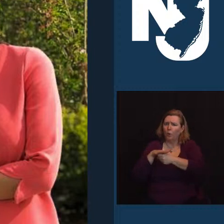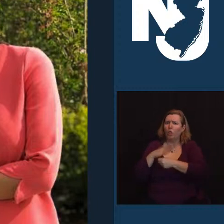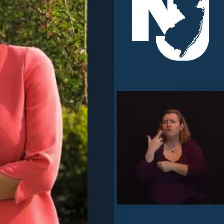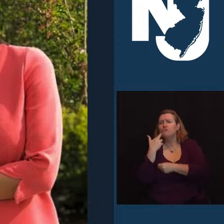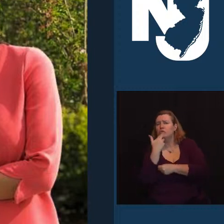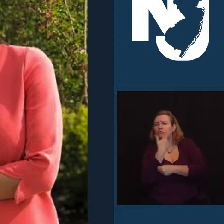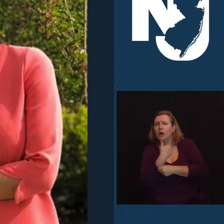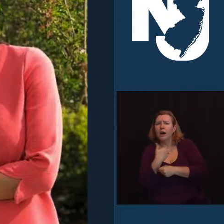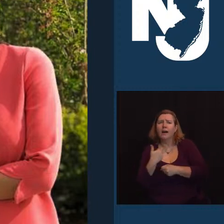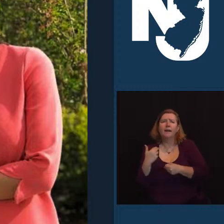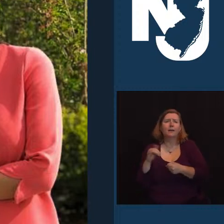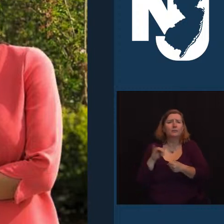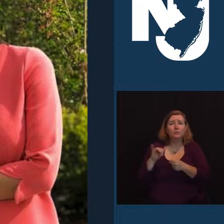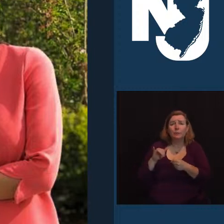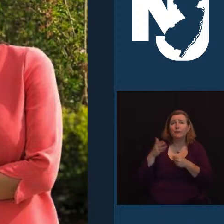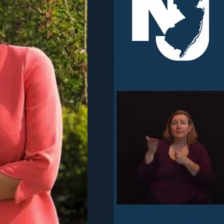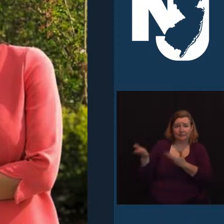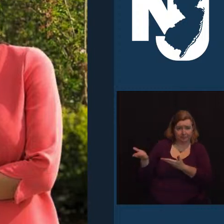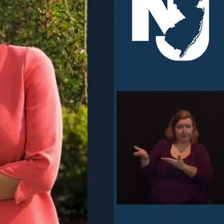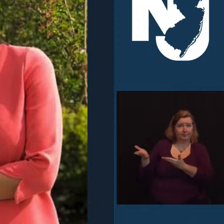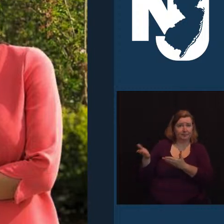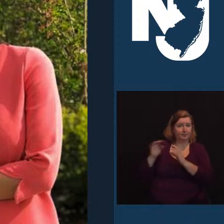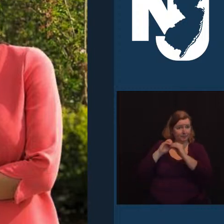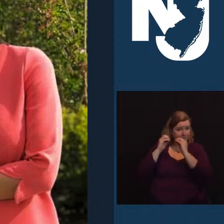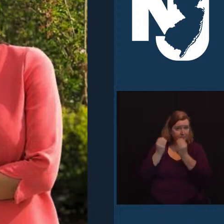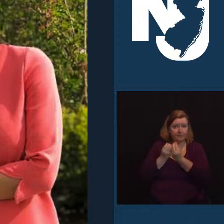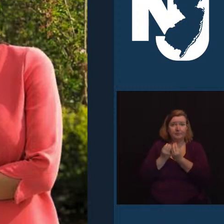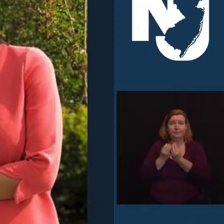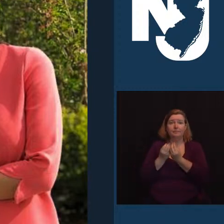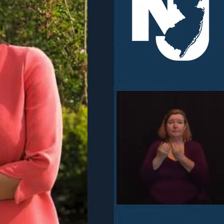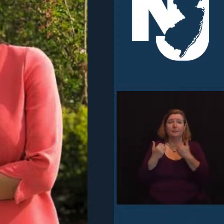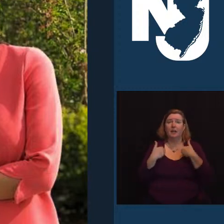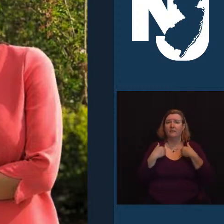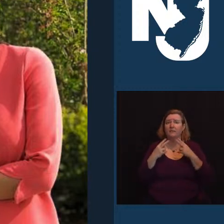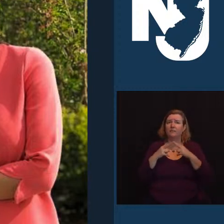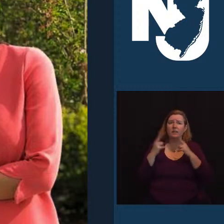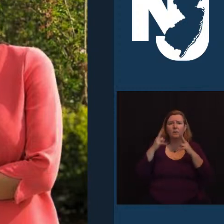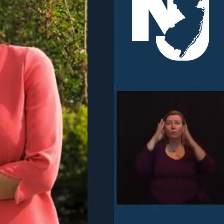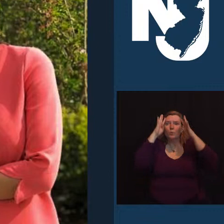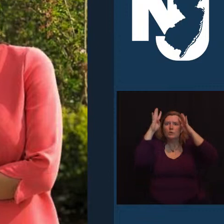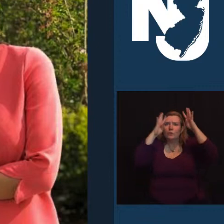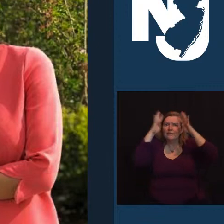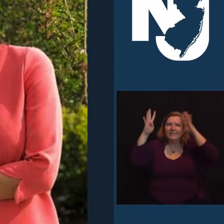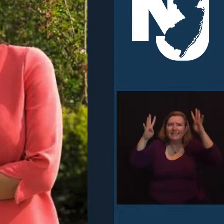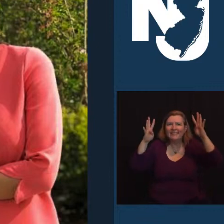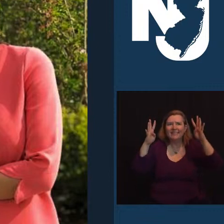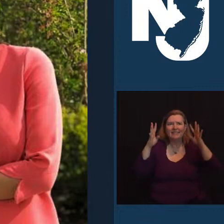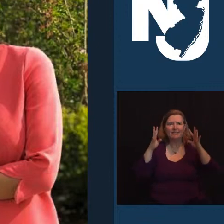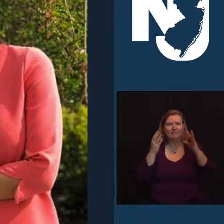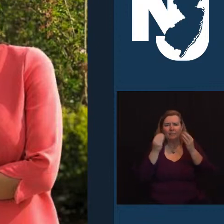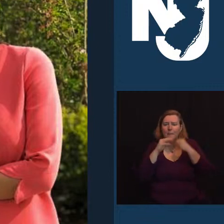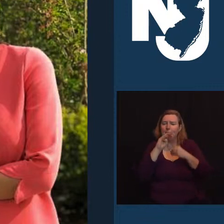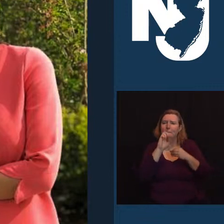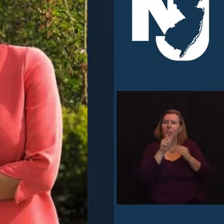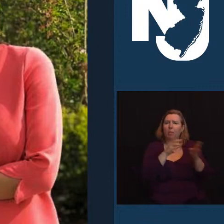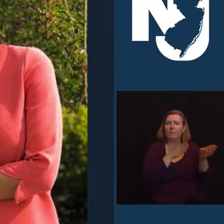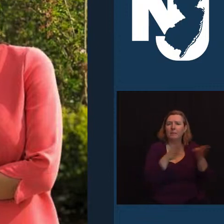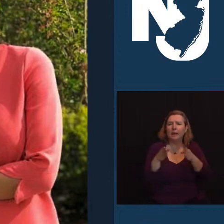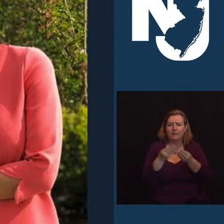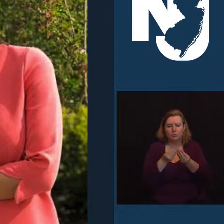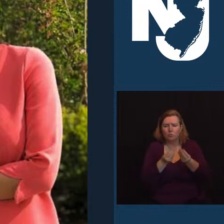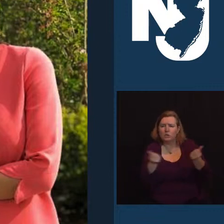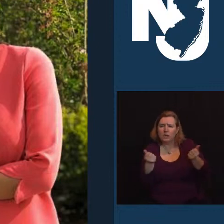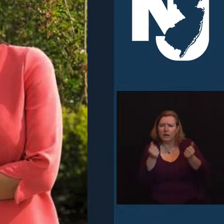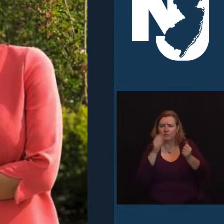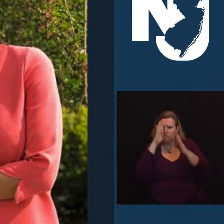allowed Coalition Equity to highlight the innovative meal solutions and the power of food to reinforce